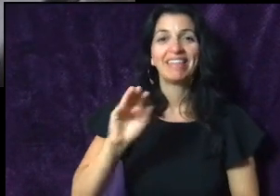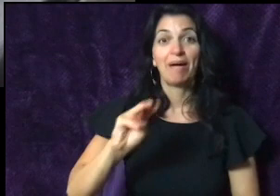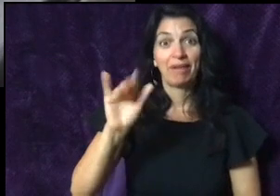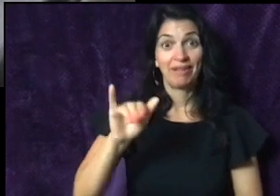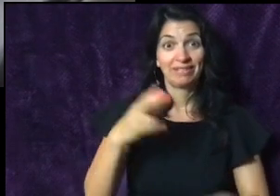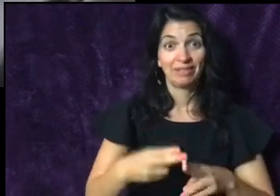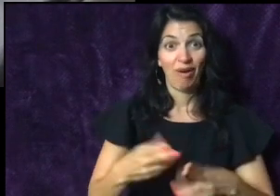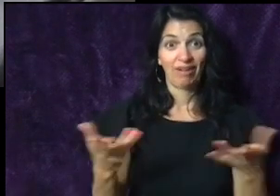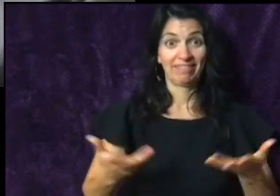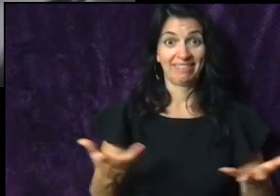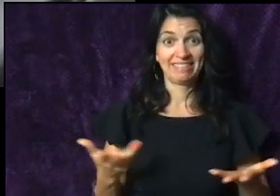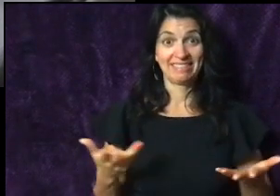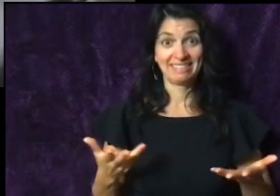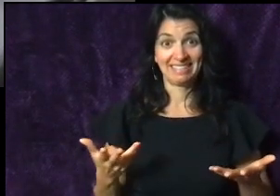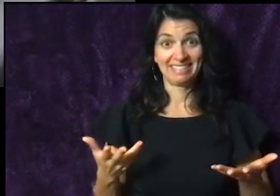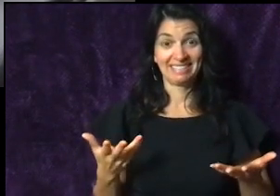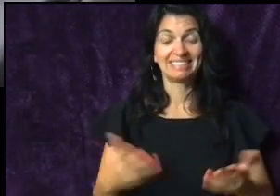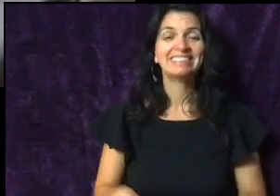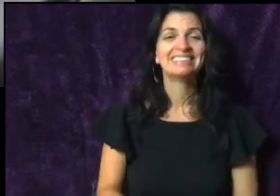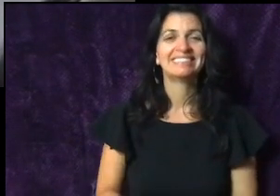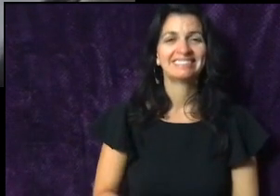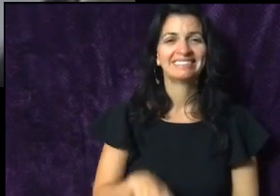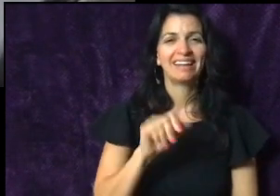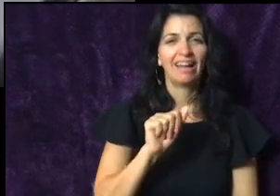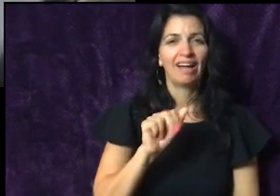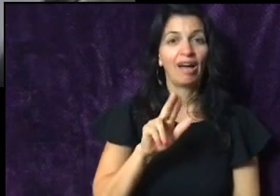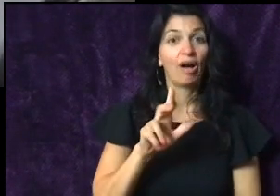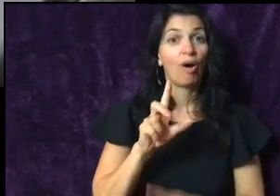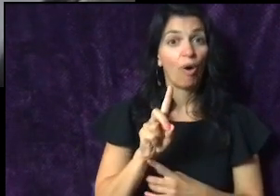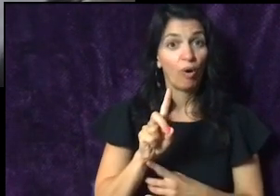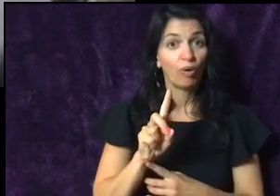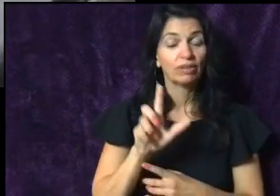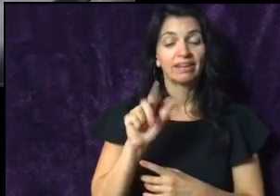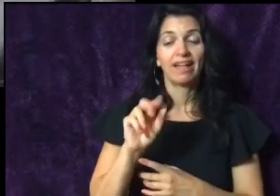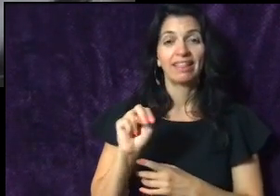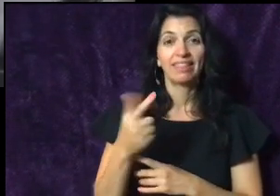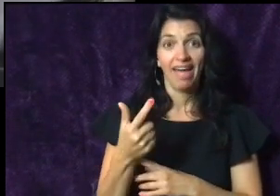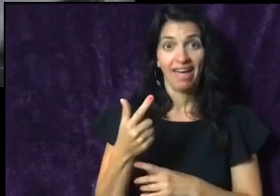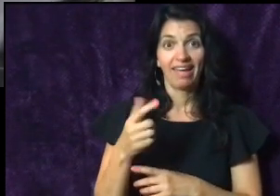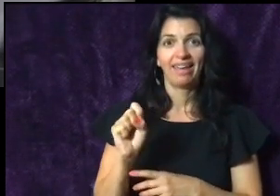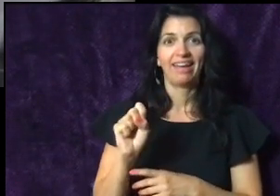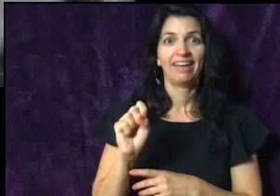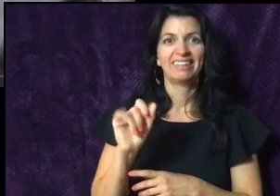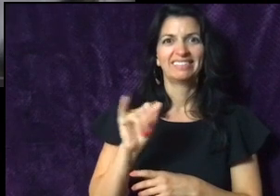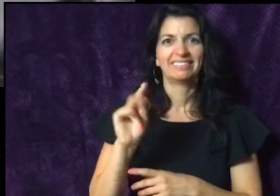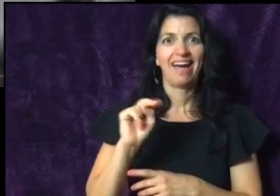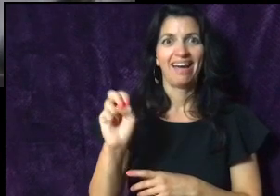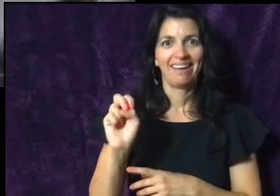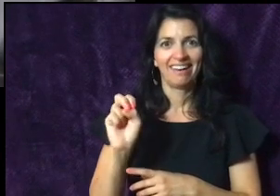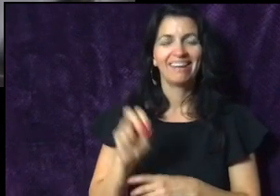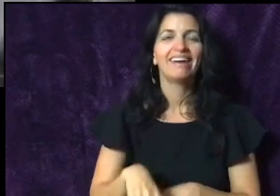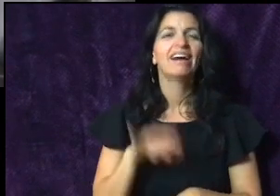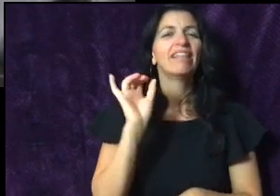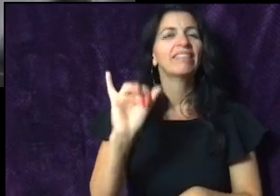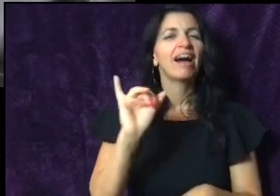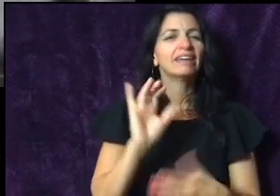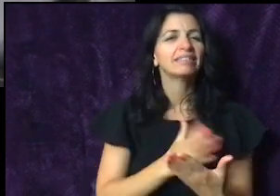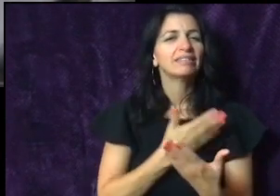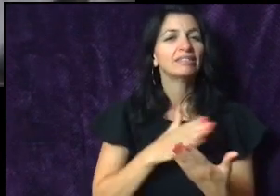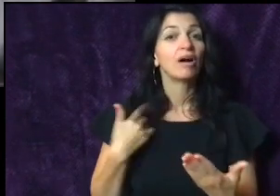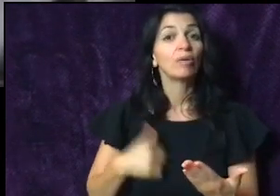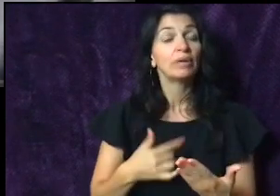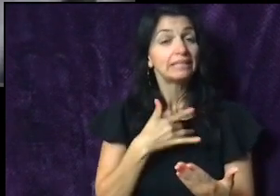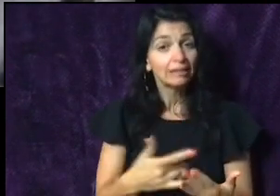is called, ready? It's called Auld Lang Syne, and it is a melody of a